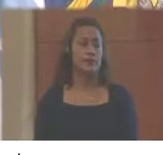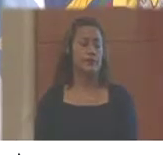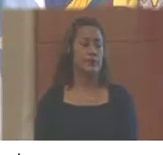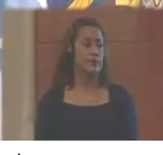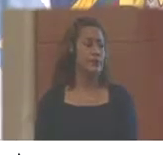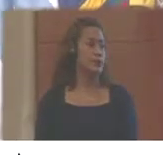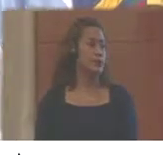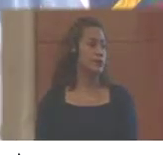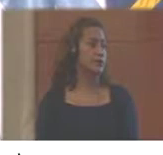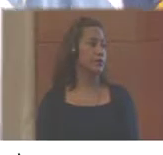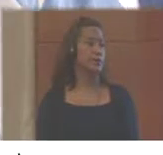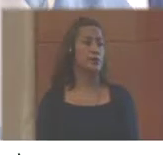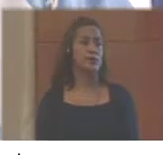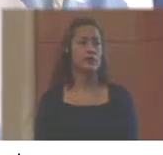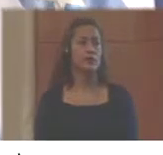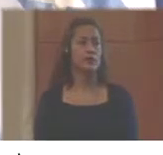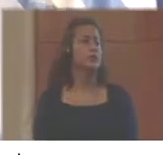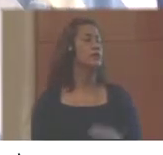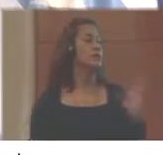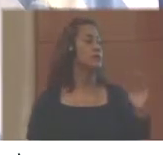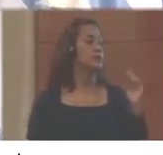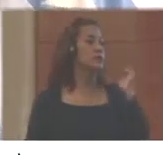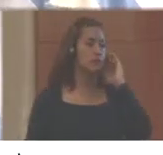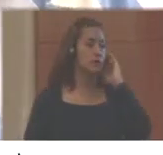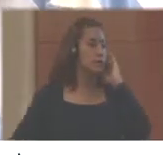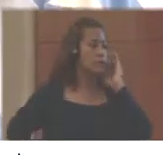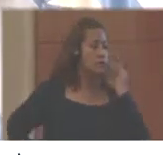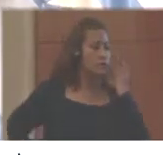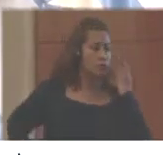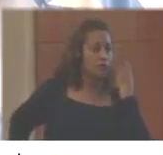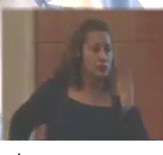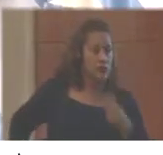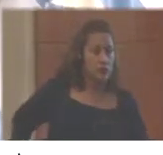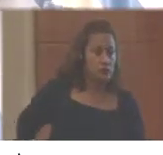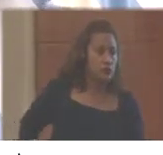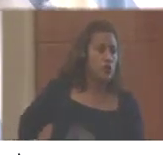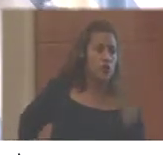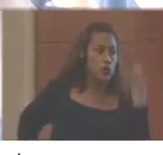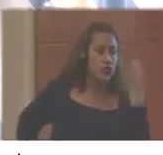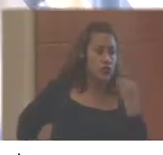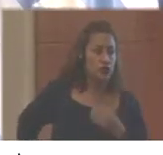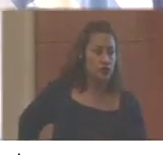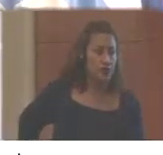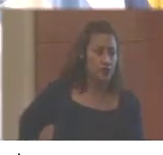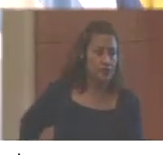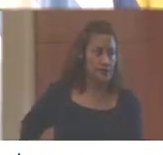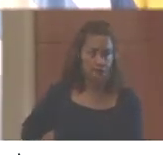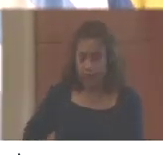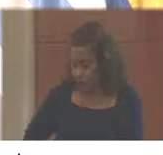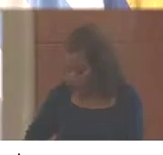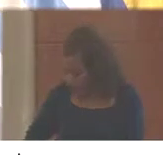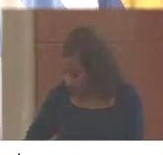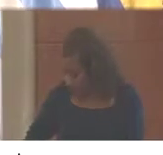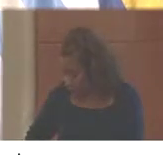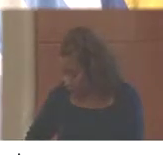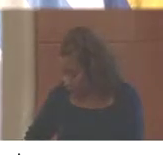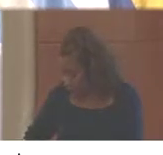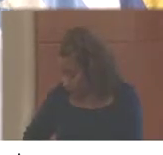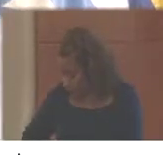Thank you, Chair. Minister Conhill, Special Representative Wallstrom, colleague